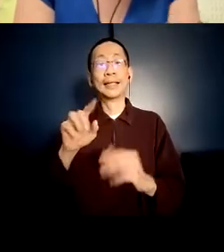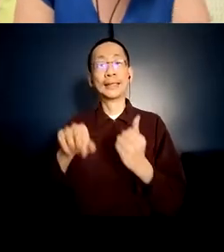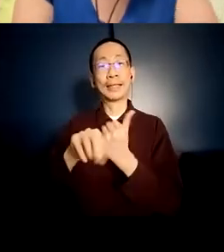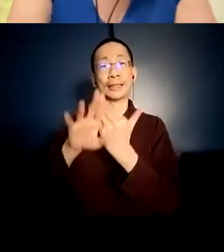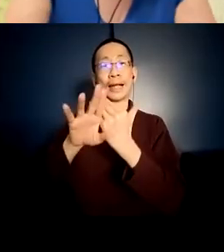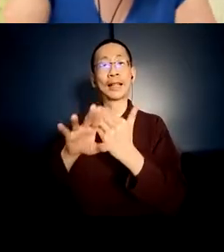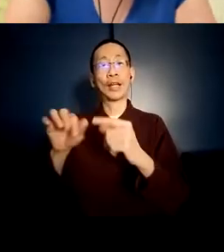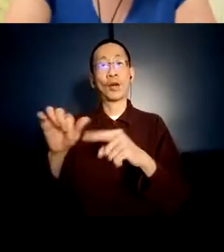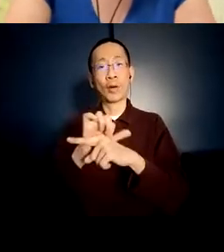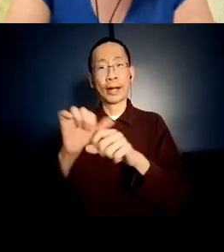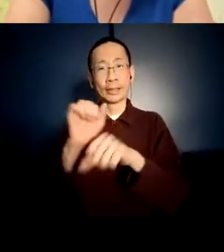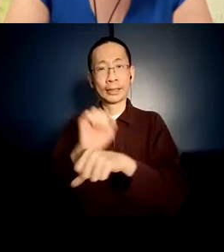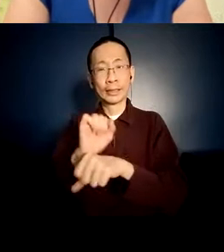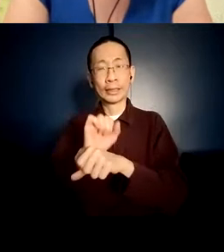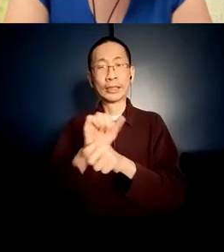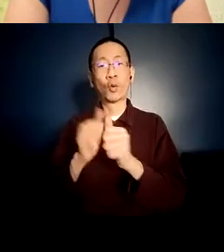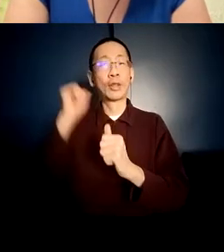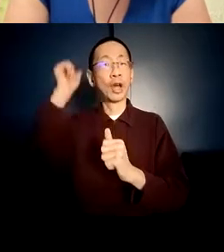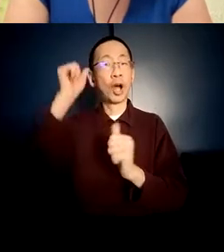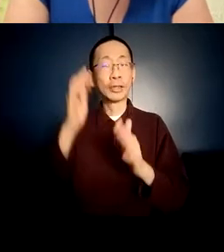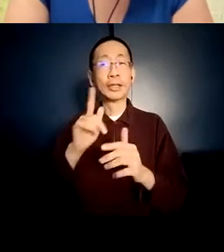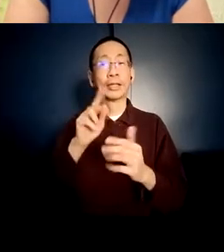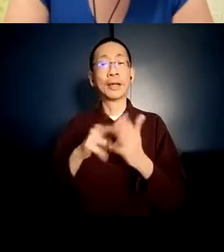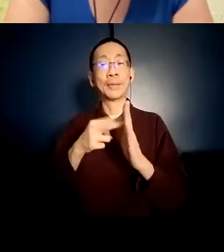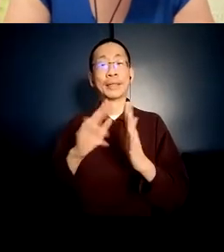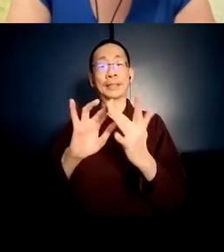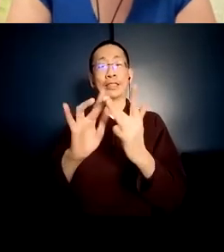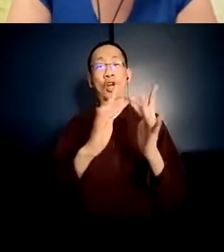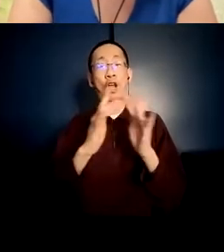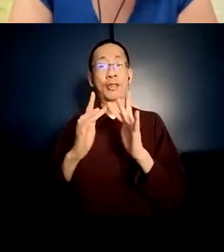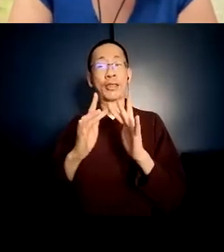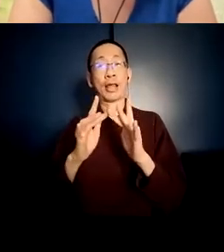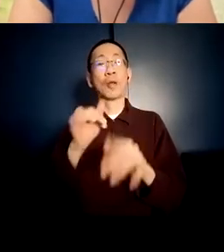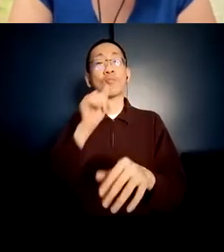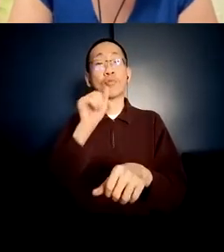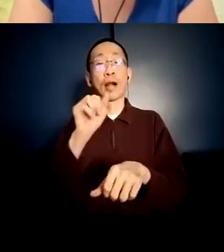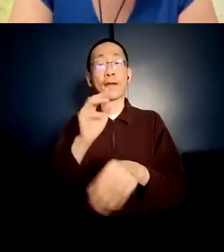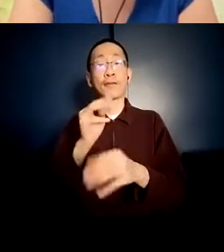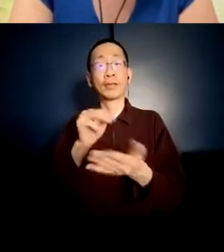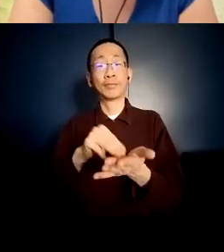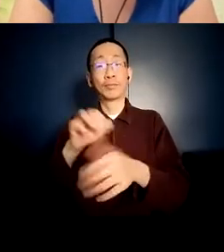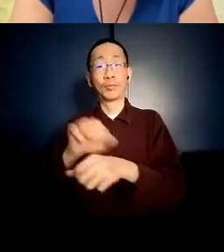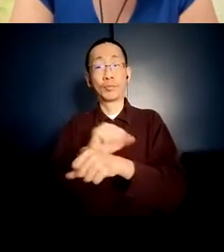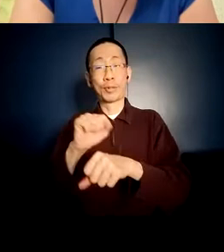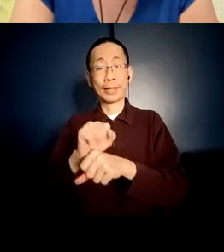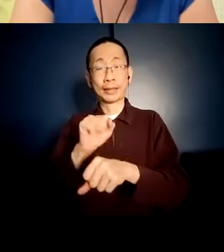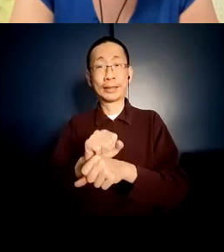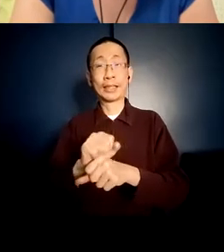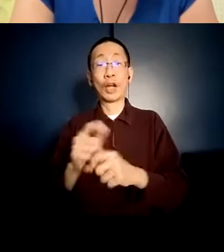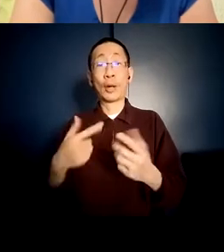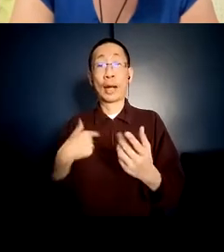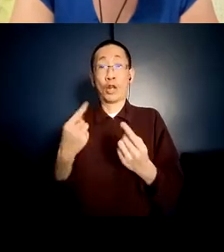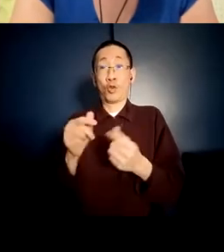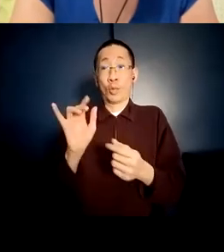in audiology. That means it's an online private practice. So what I do with Audiology Outside the